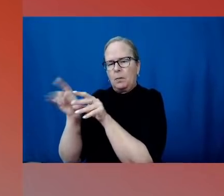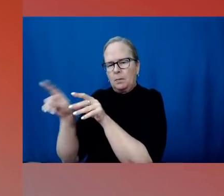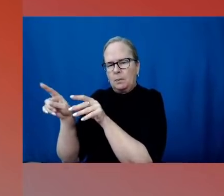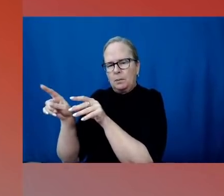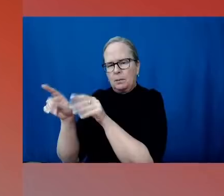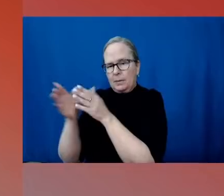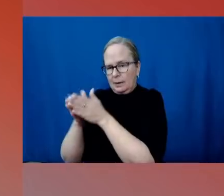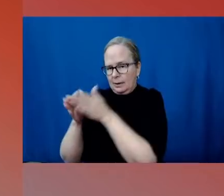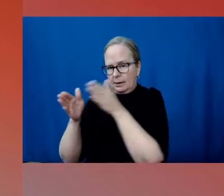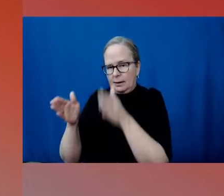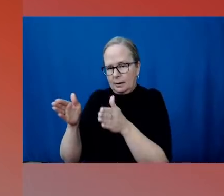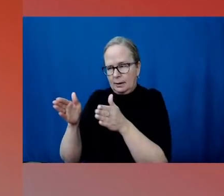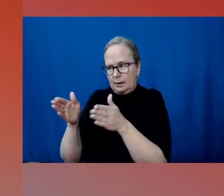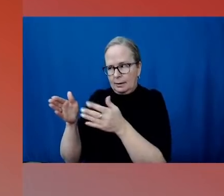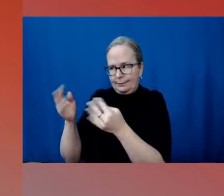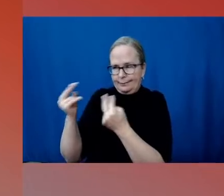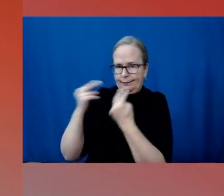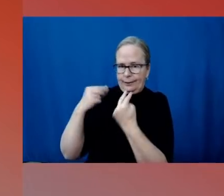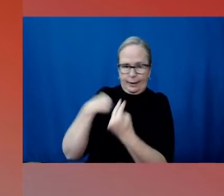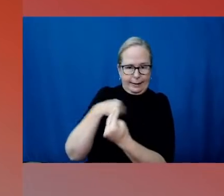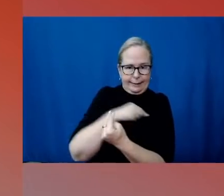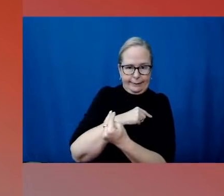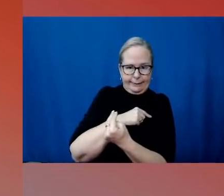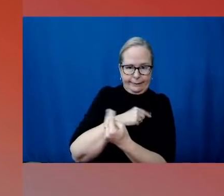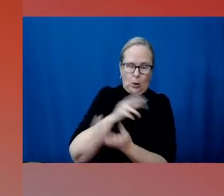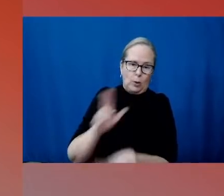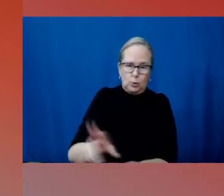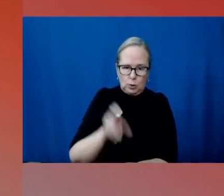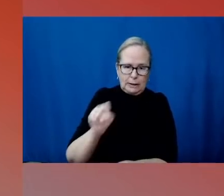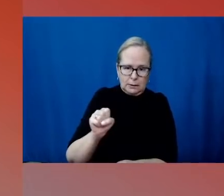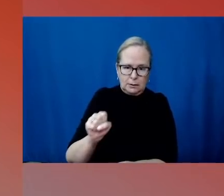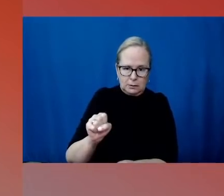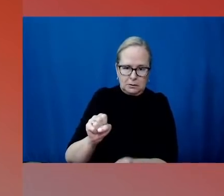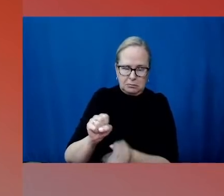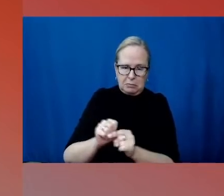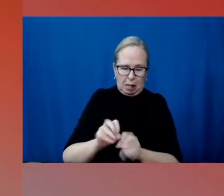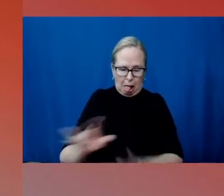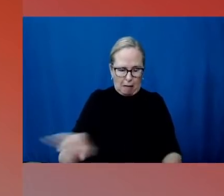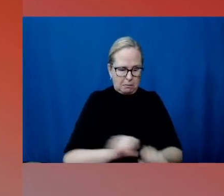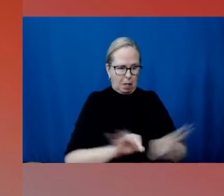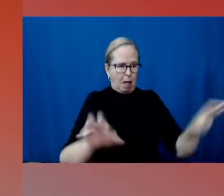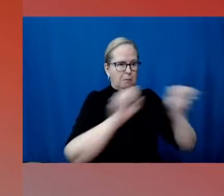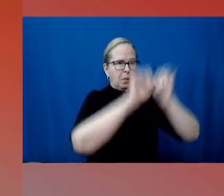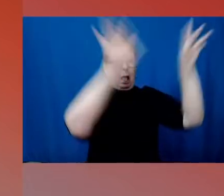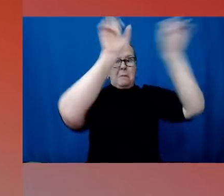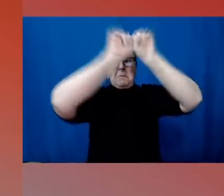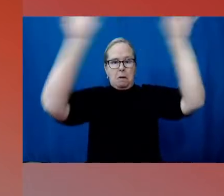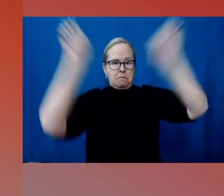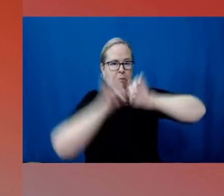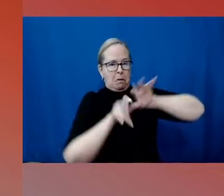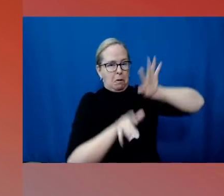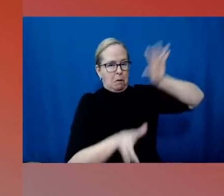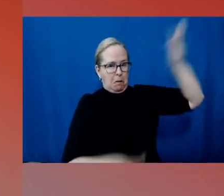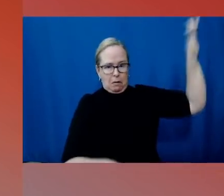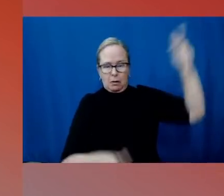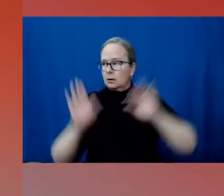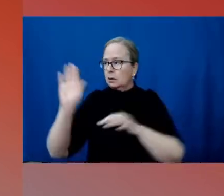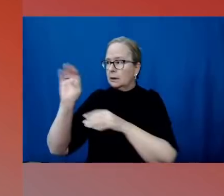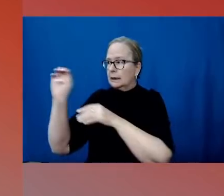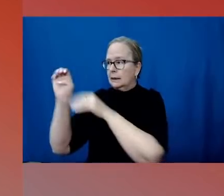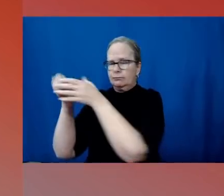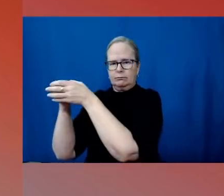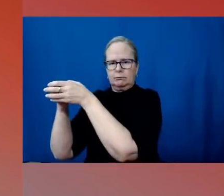is us and US, had uncontrolled transmission. So it is possible to